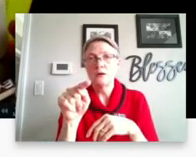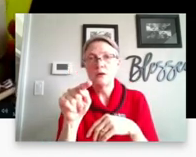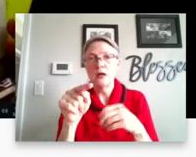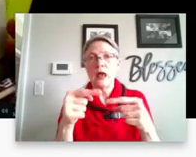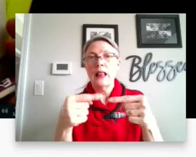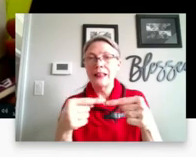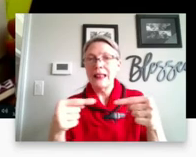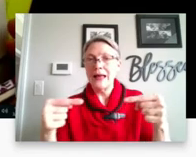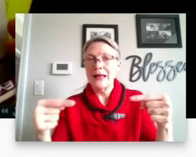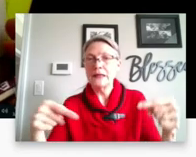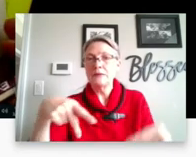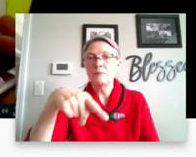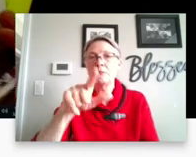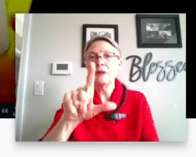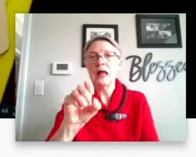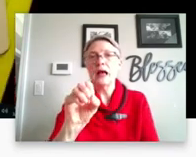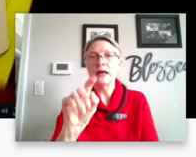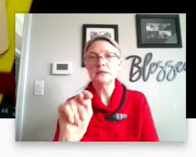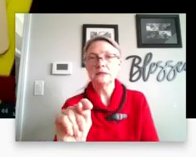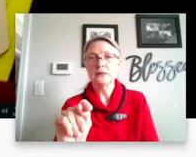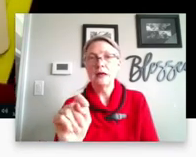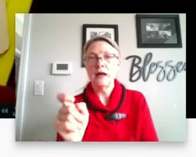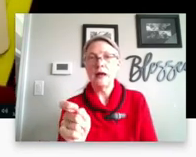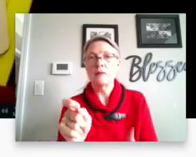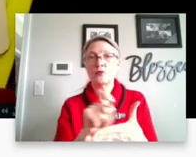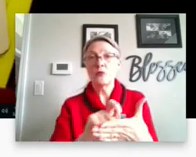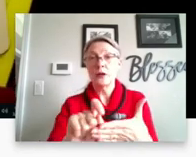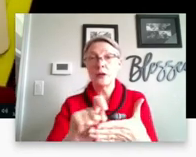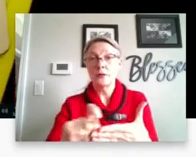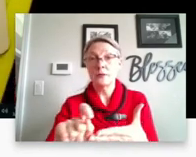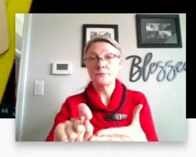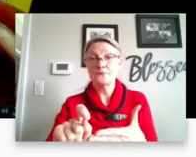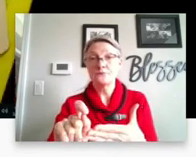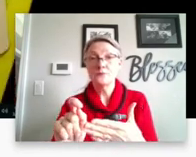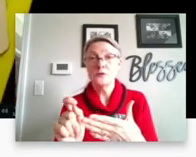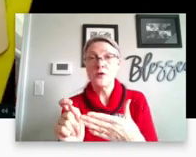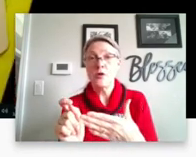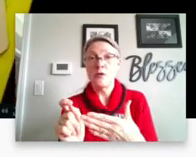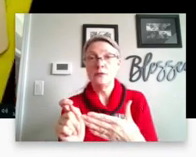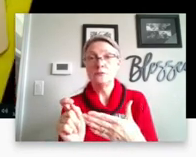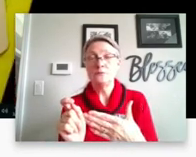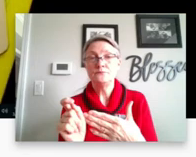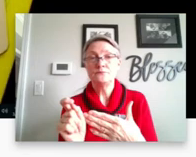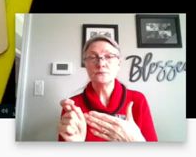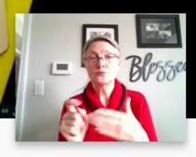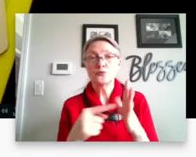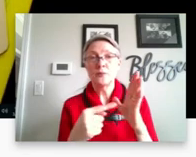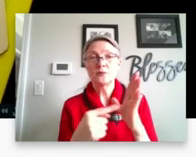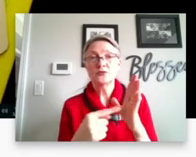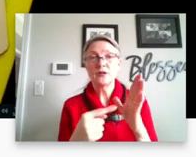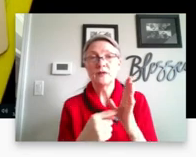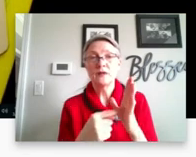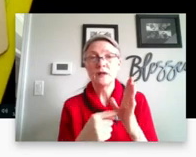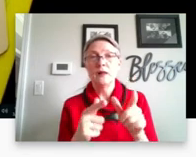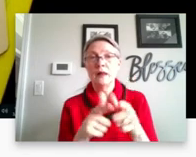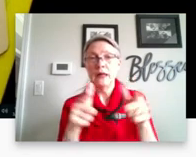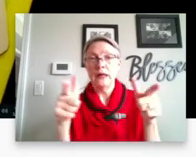plot. And so I'm going to write here that this line plot is going to represent the length